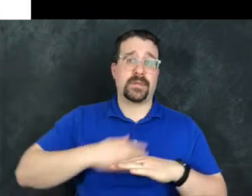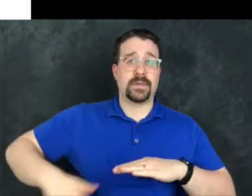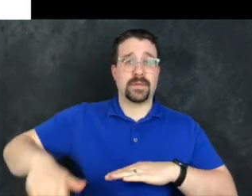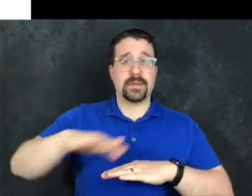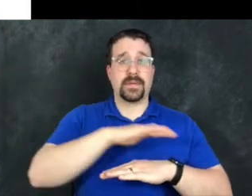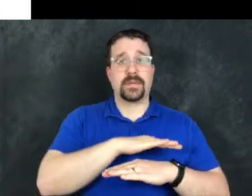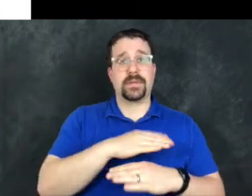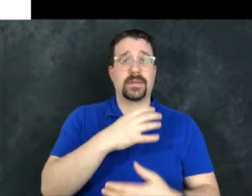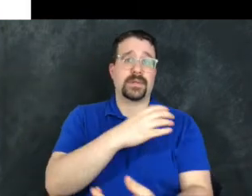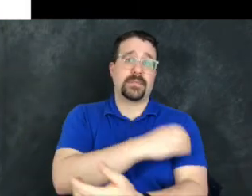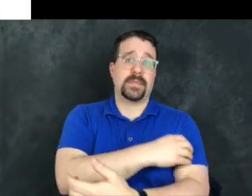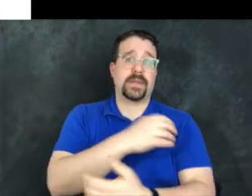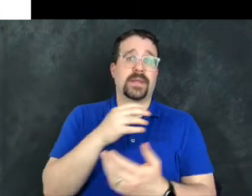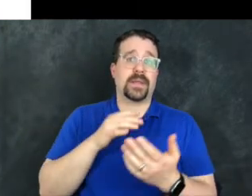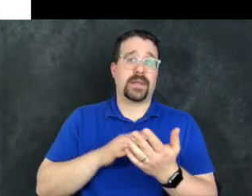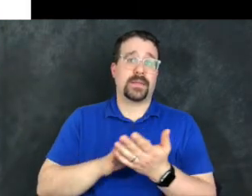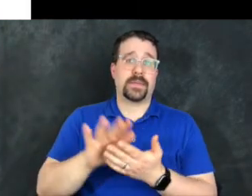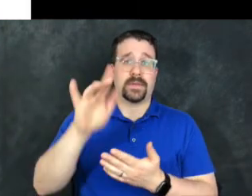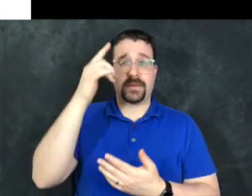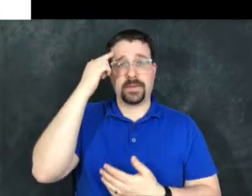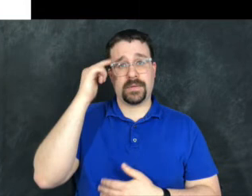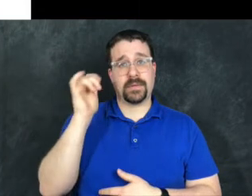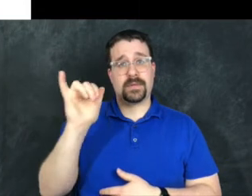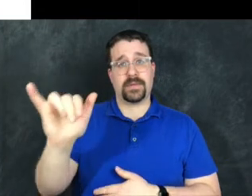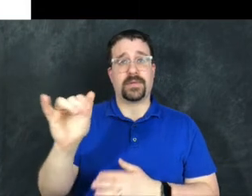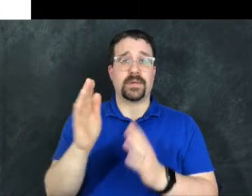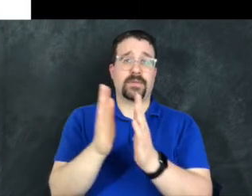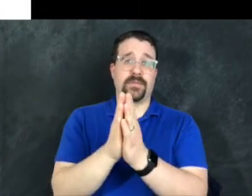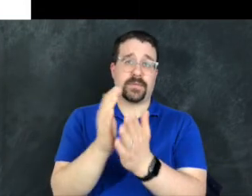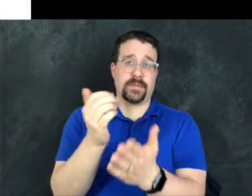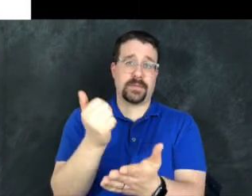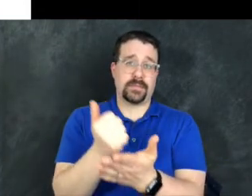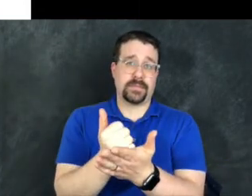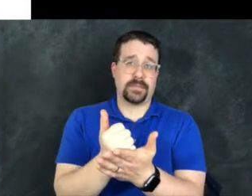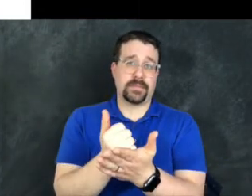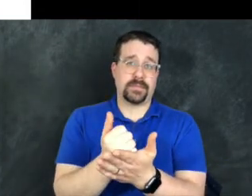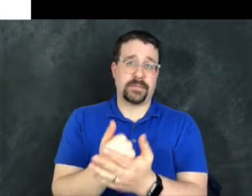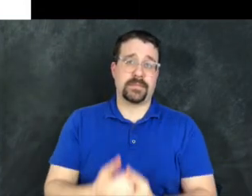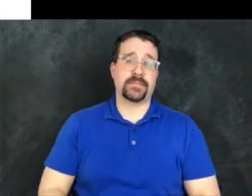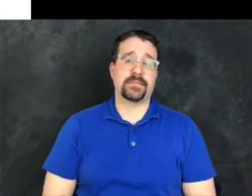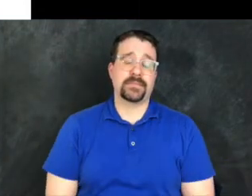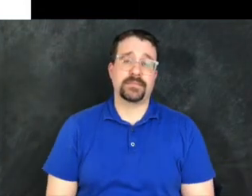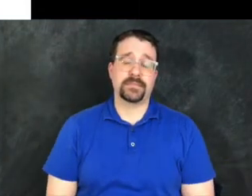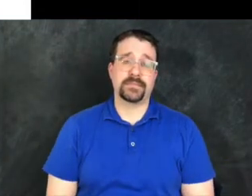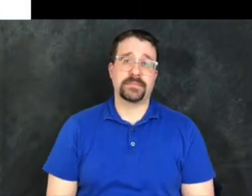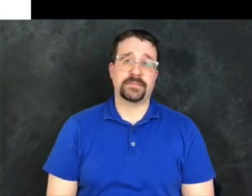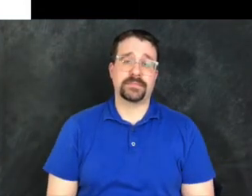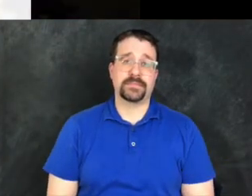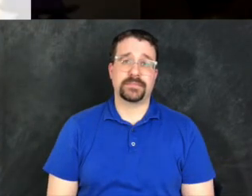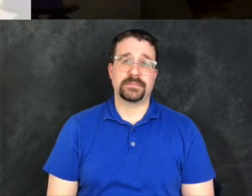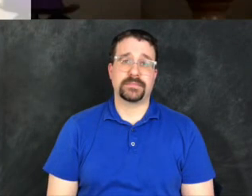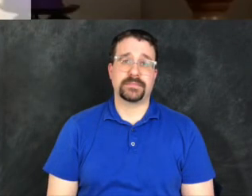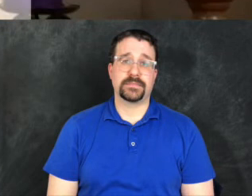us from evil. For thine is the kingdom, and the power, and the glory forever. Amen.